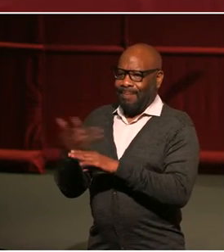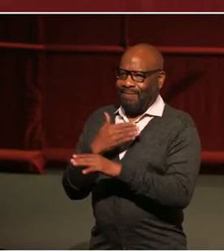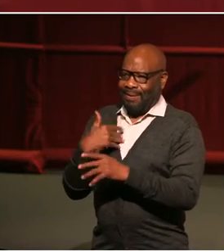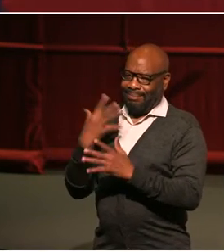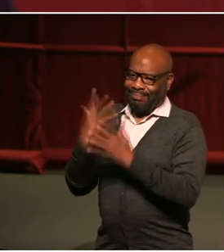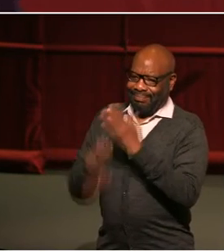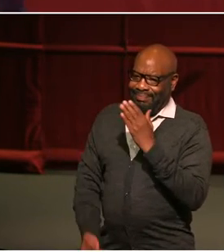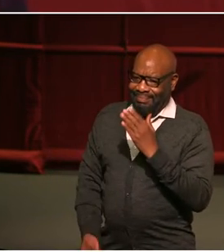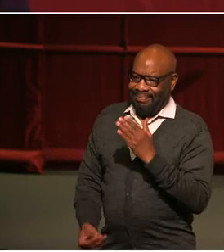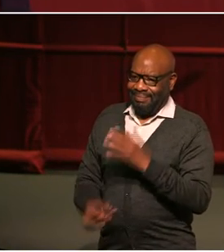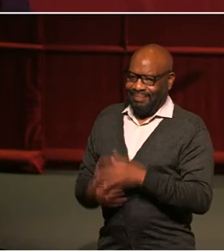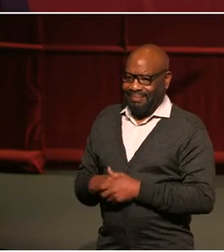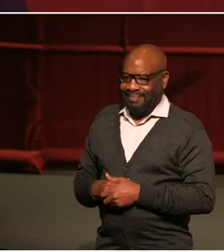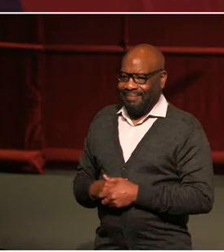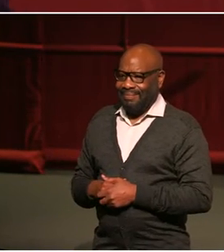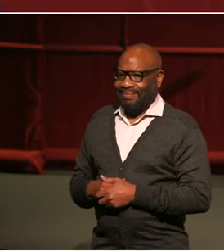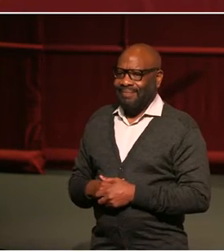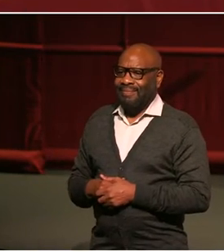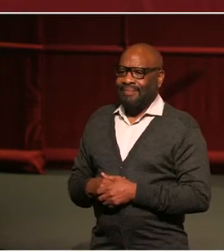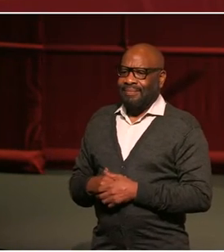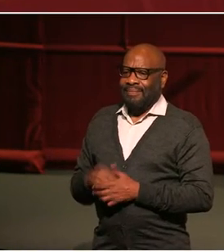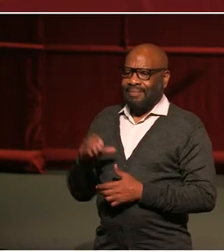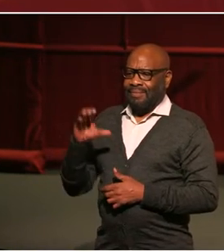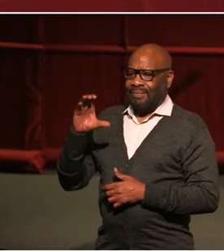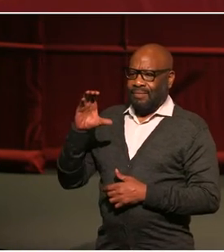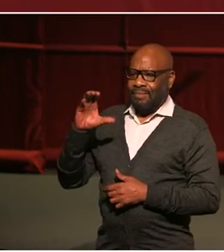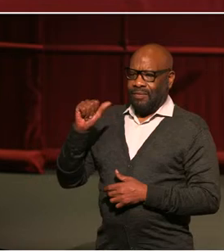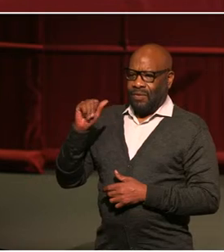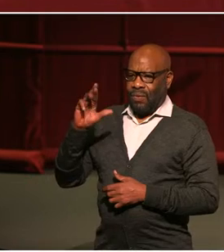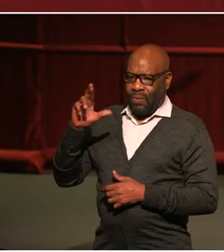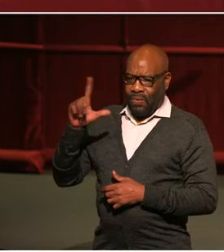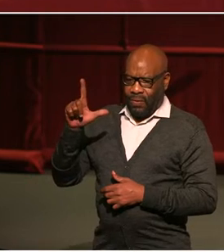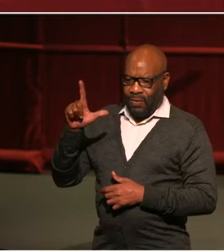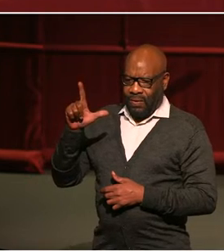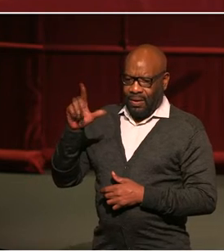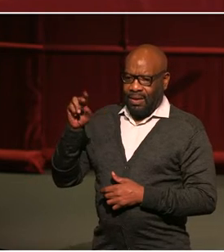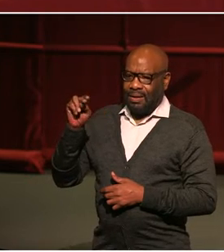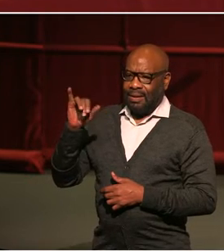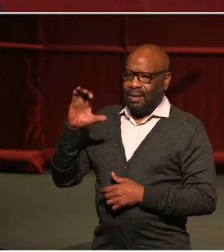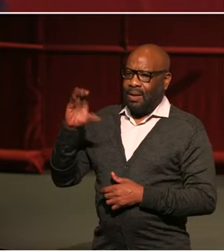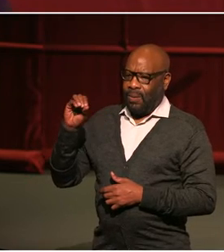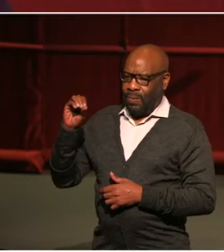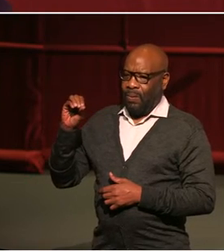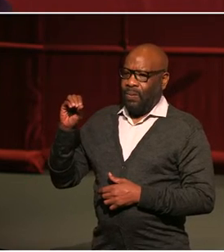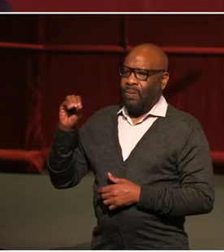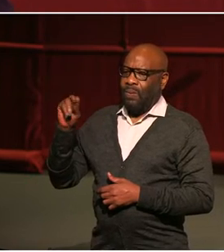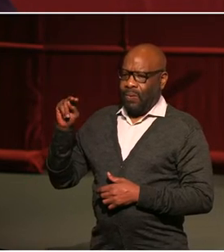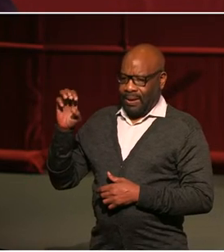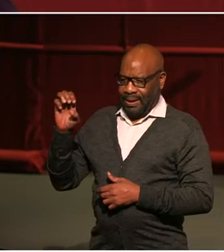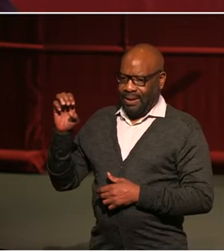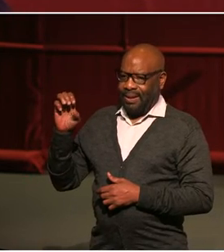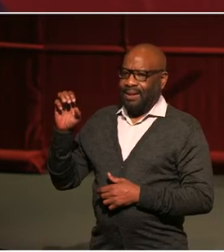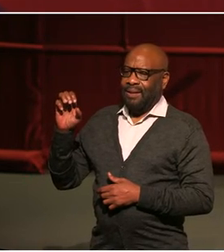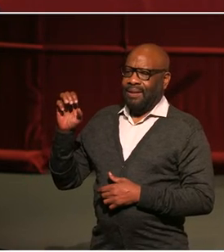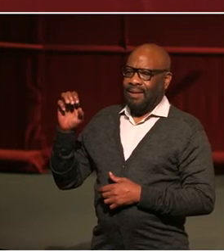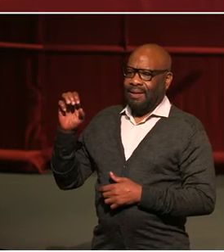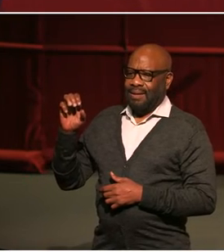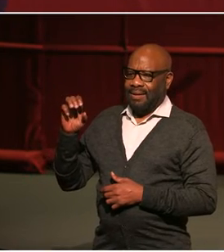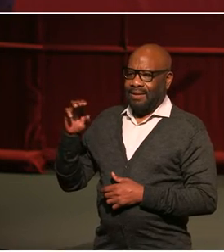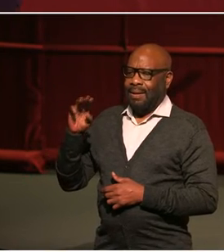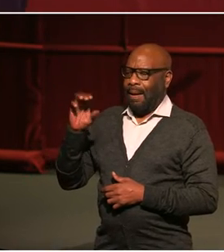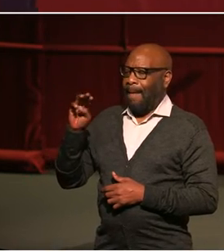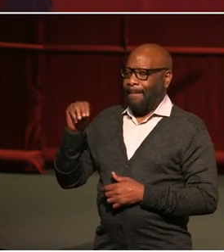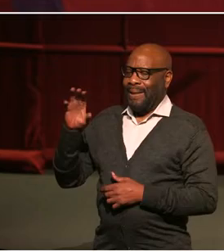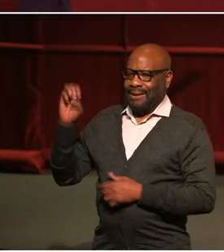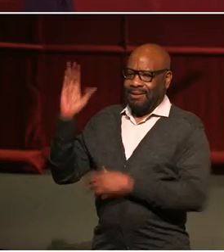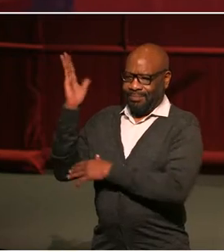Earl Nakoni, our MC for tonight. Can I put the shawl in your lap for a second? Yeah. I'm going to put the bowler over there. Okay.